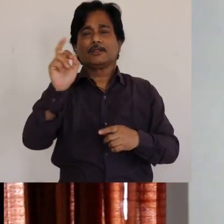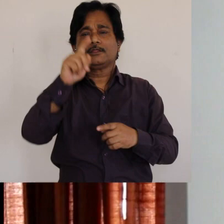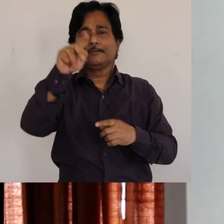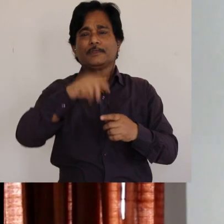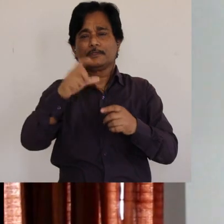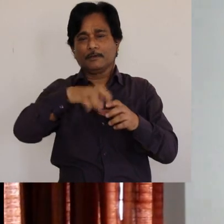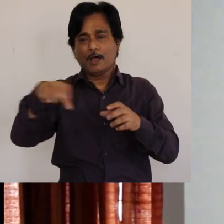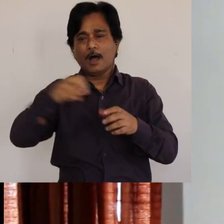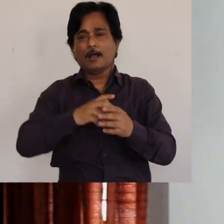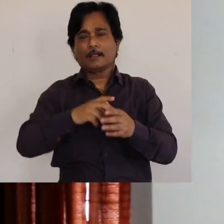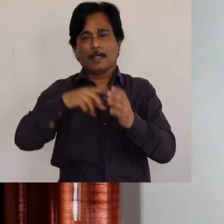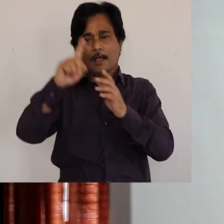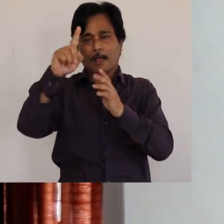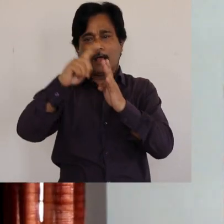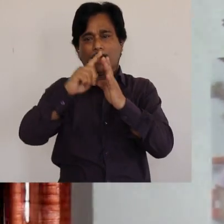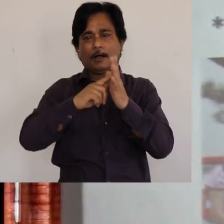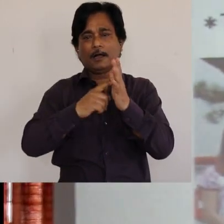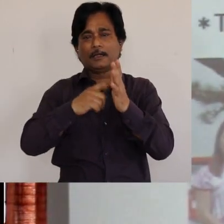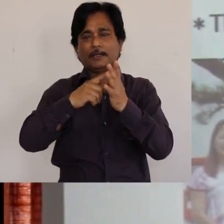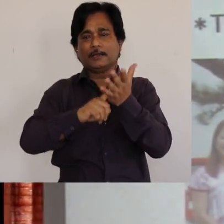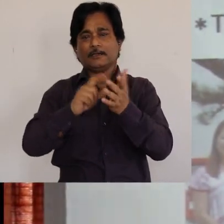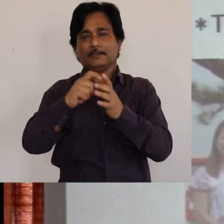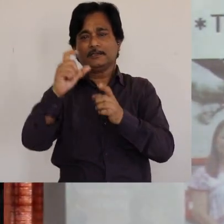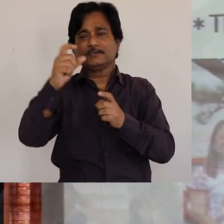batch of the ILDC training course.